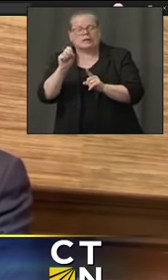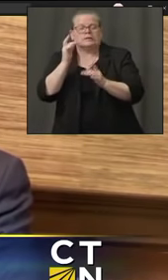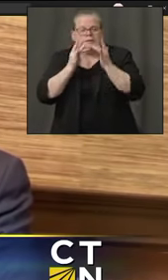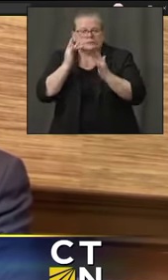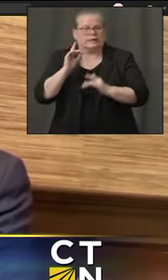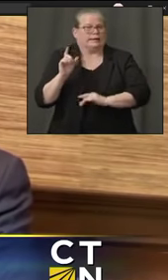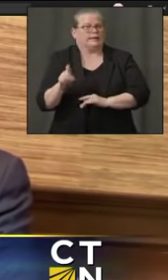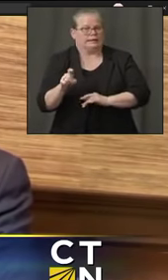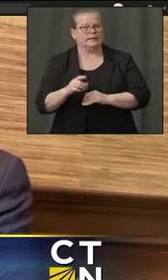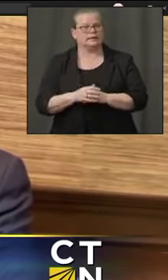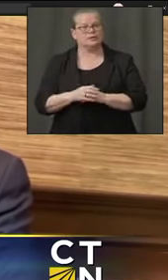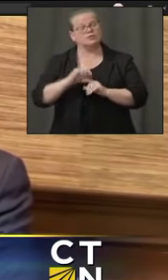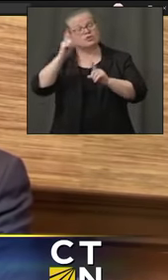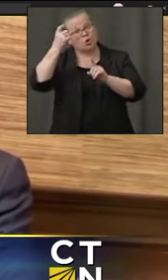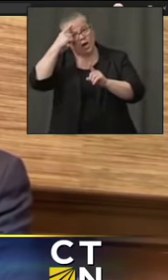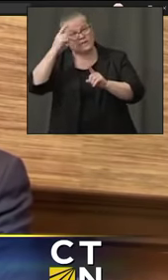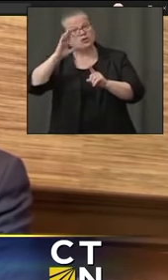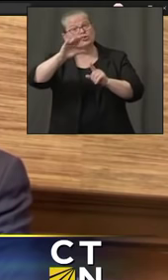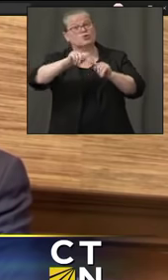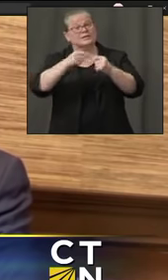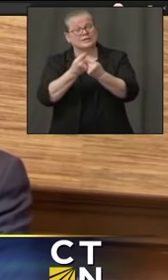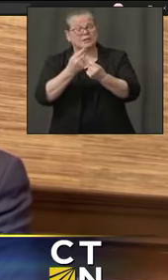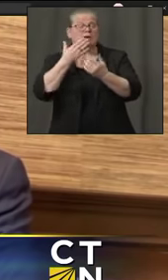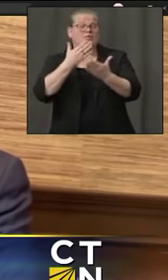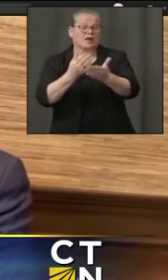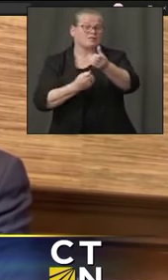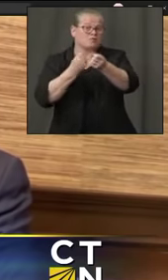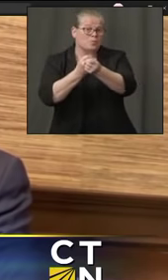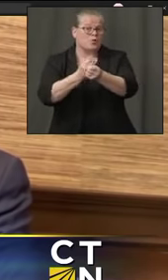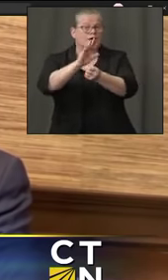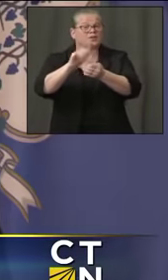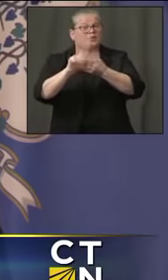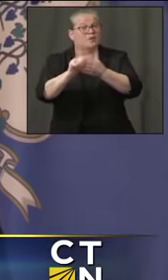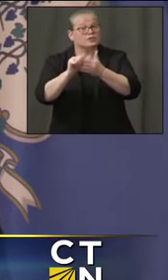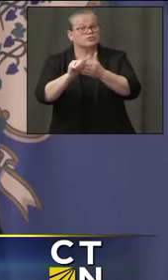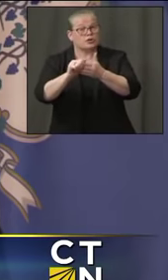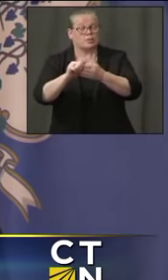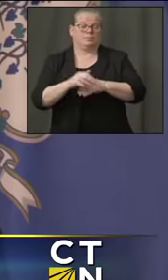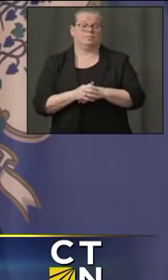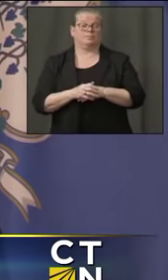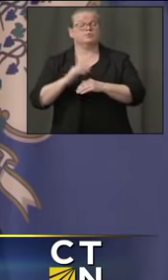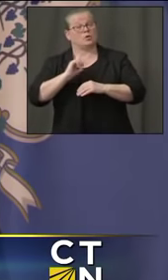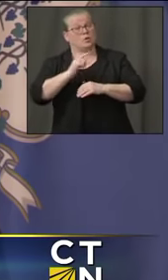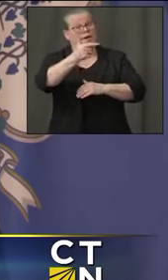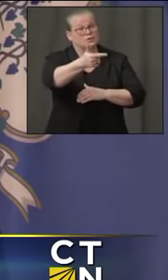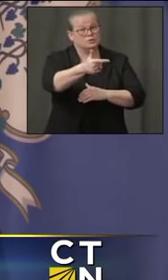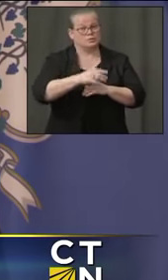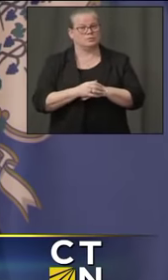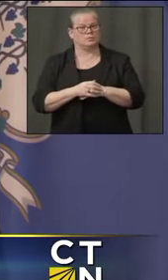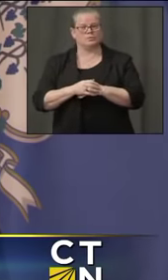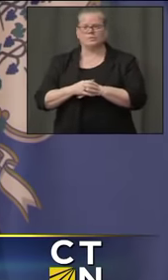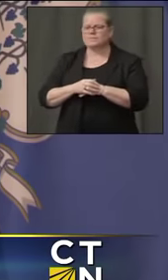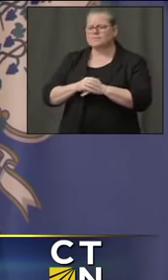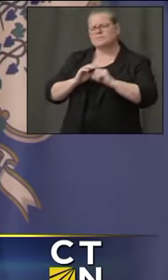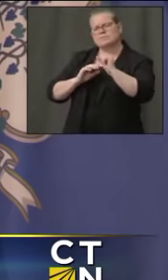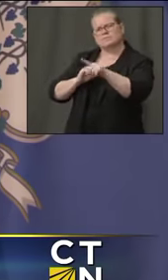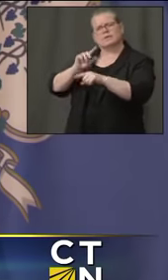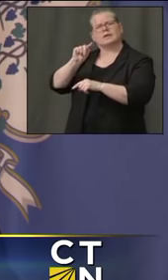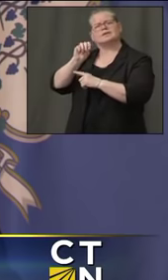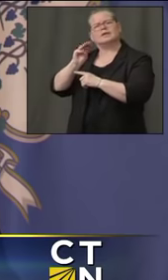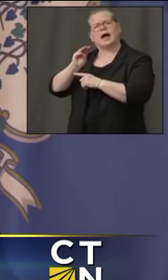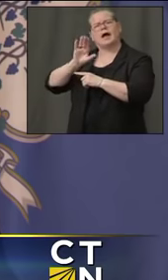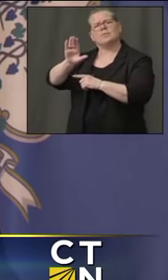and your leadership, and I'll turn it back to you. Tom, who do they contact to access your amazing telemental health